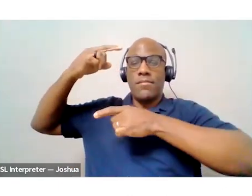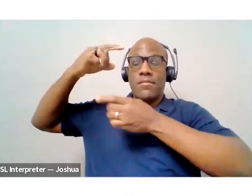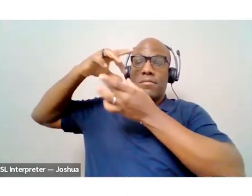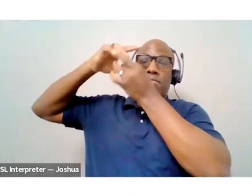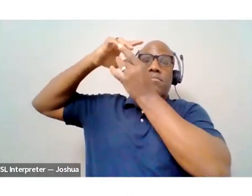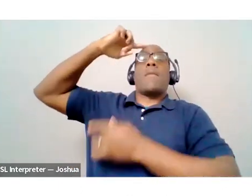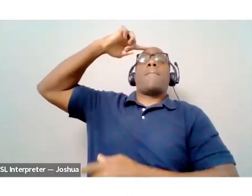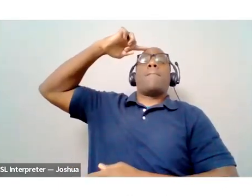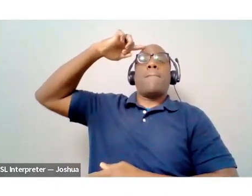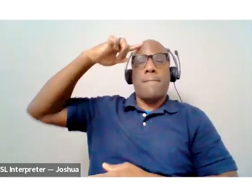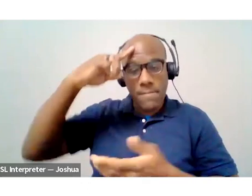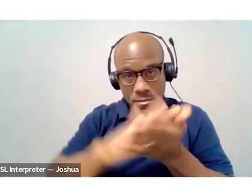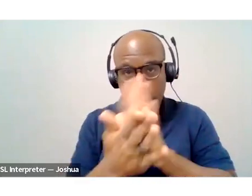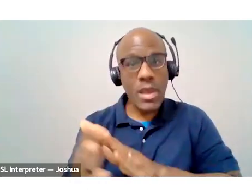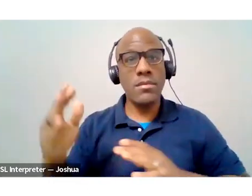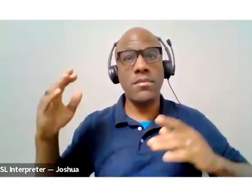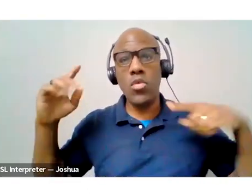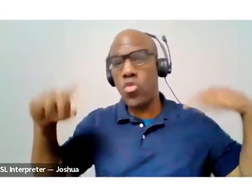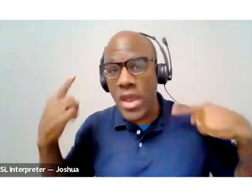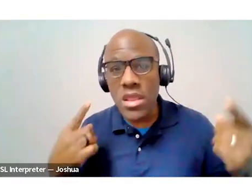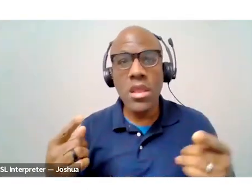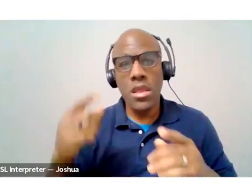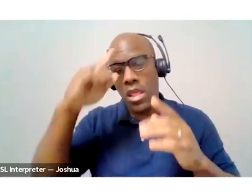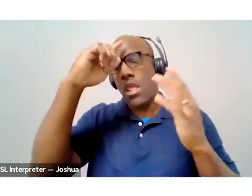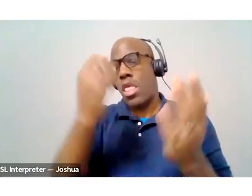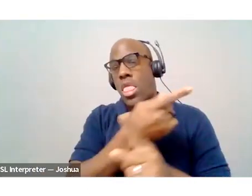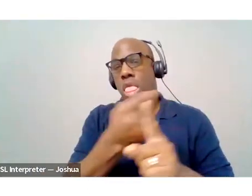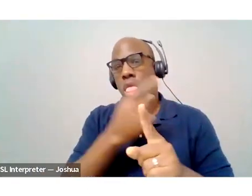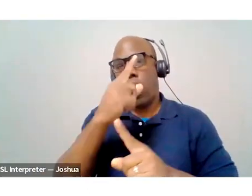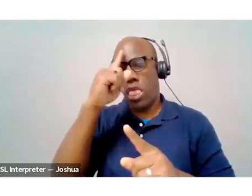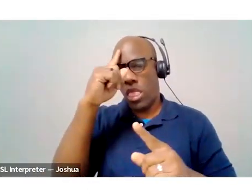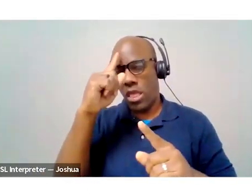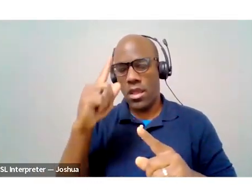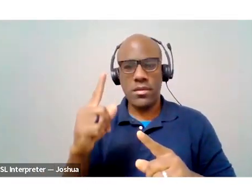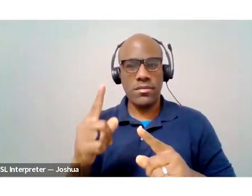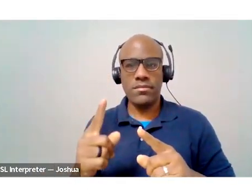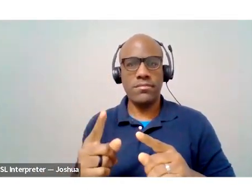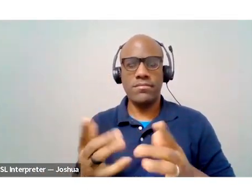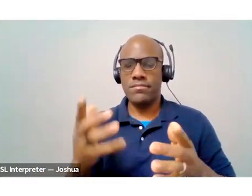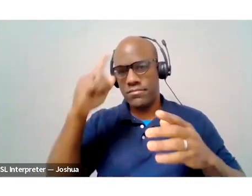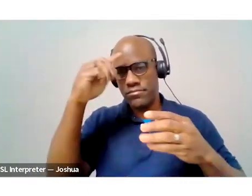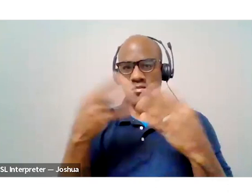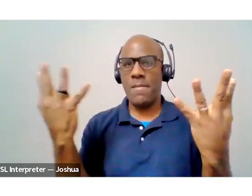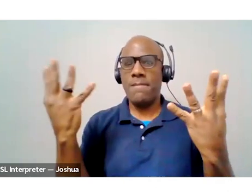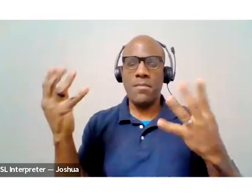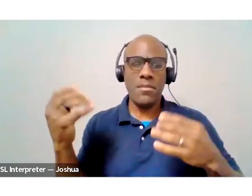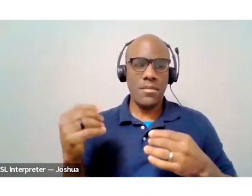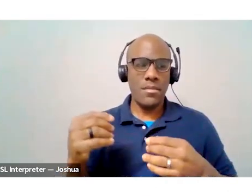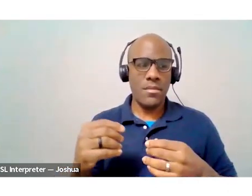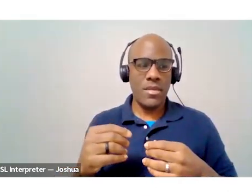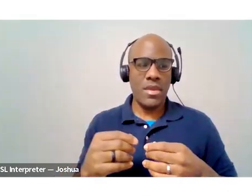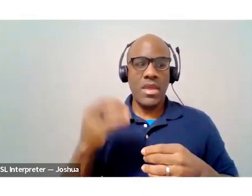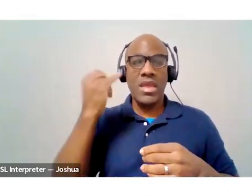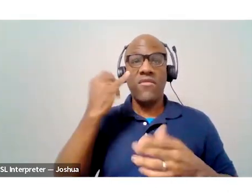went insane, because the womb is not supposed to be there. And the way to get it back into the pelvis was to have heterosexual